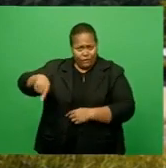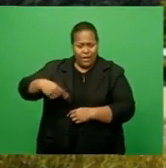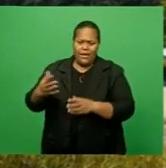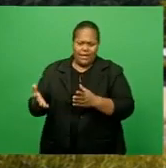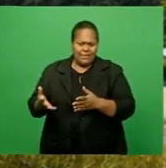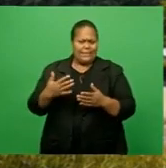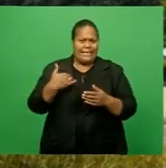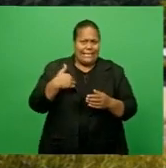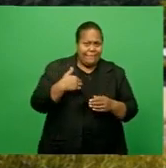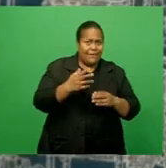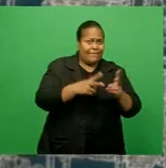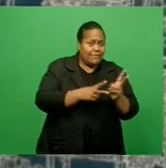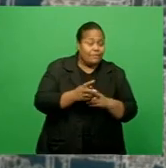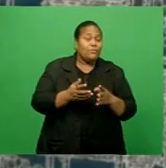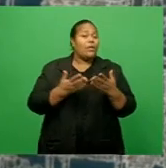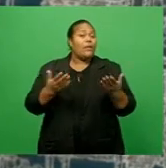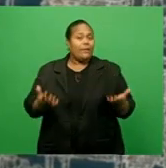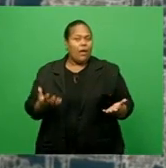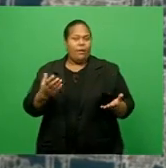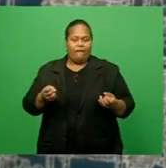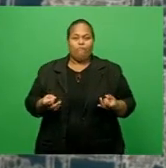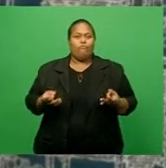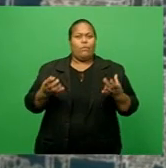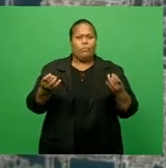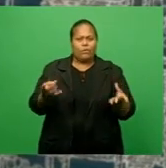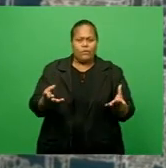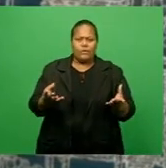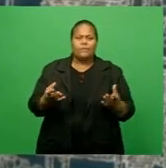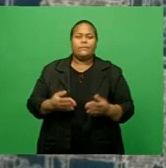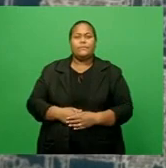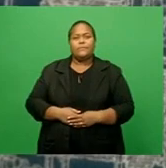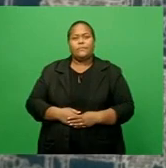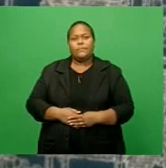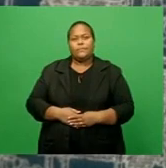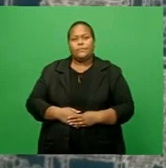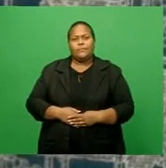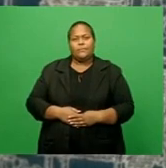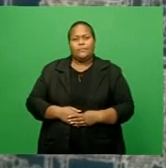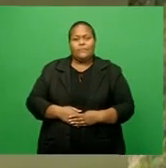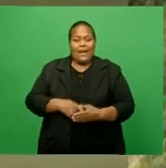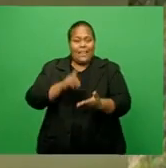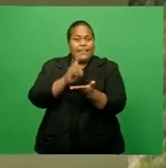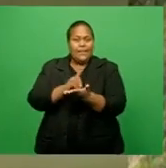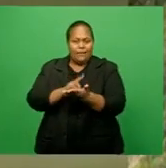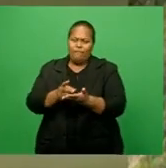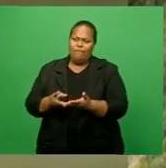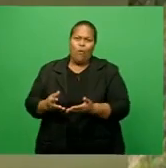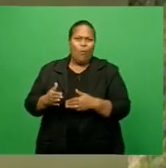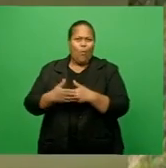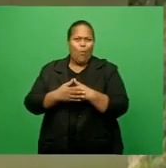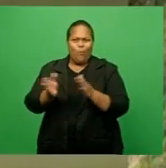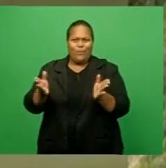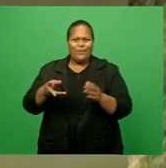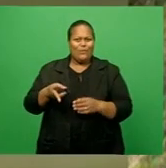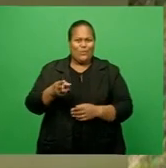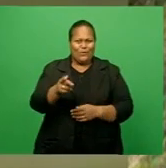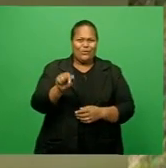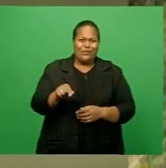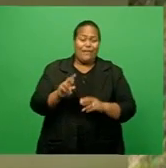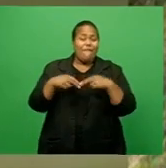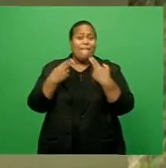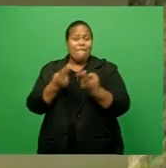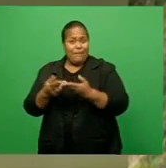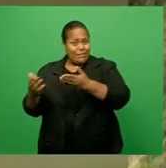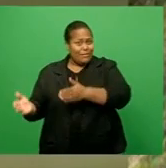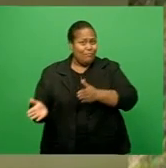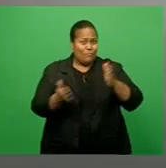villages, they are now started to have a preparation about this the dates of this opening. Sauki Tonga says the families that will